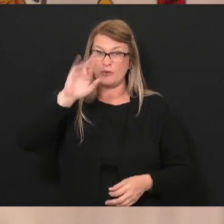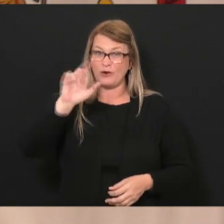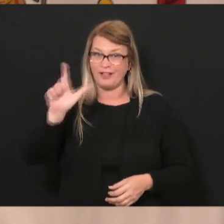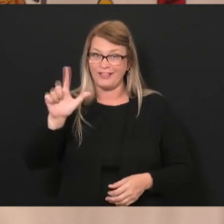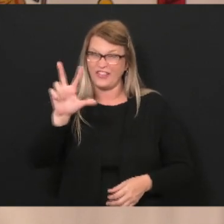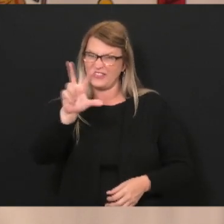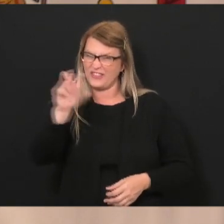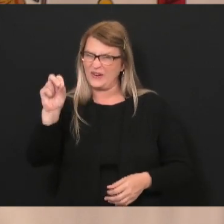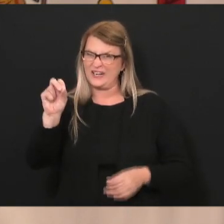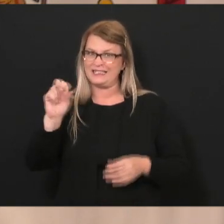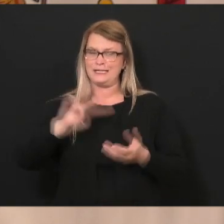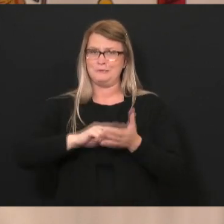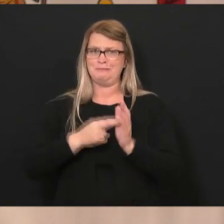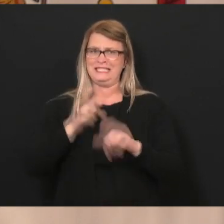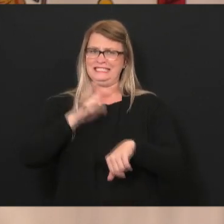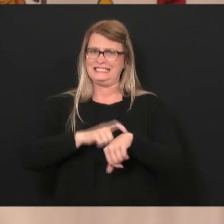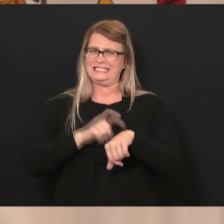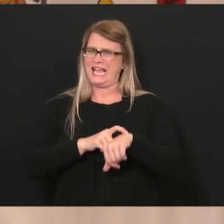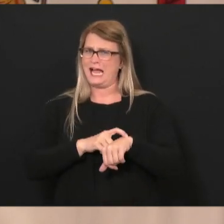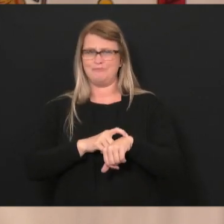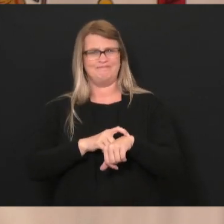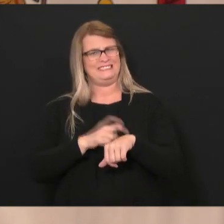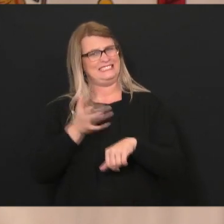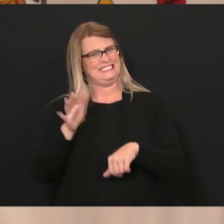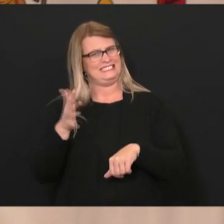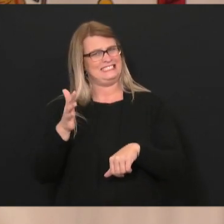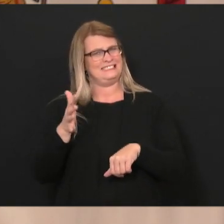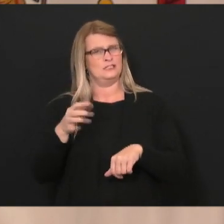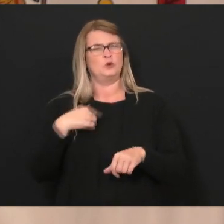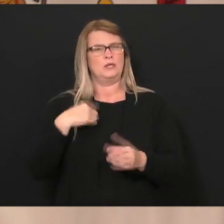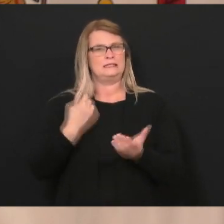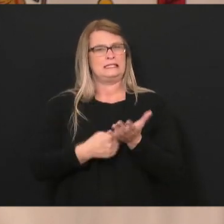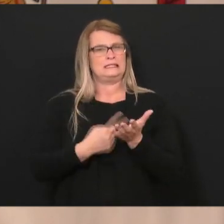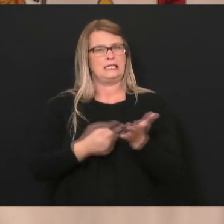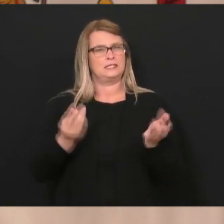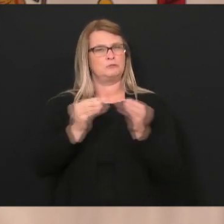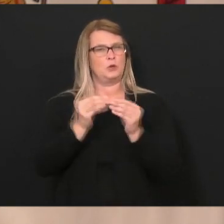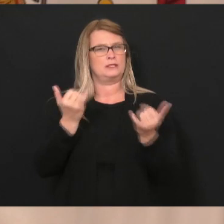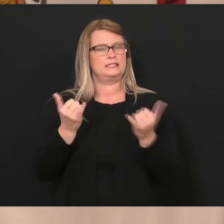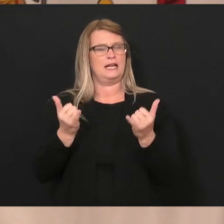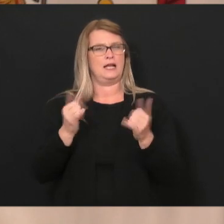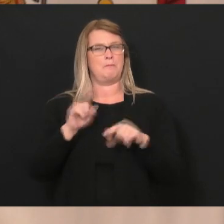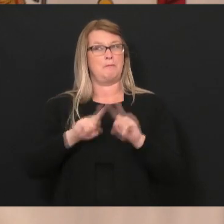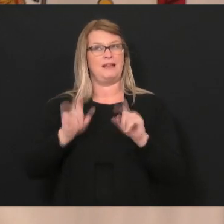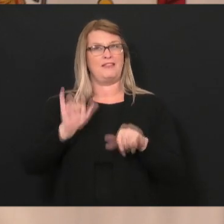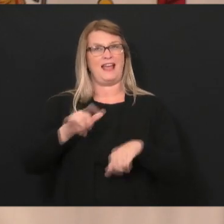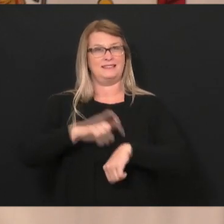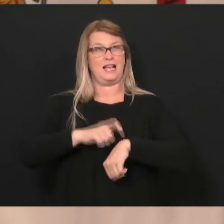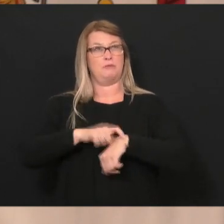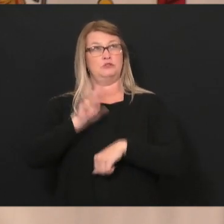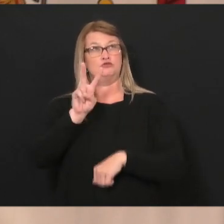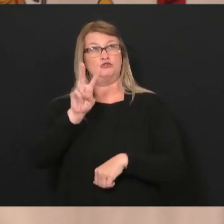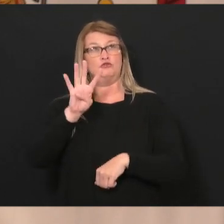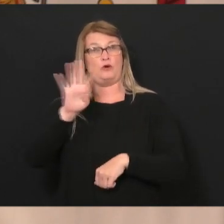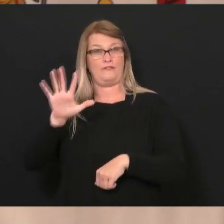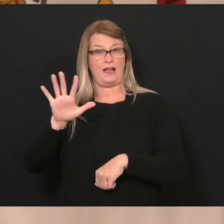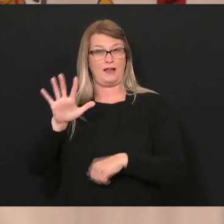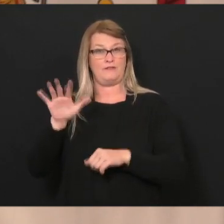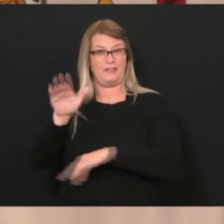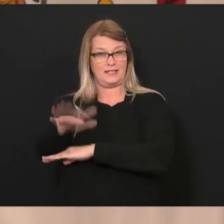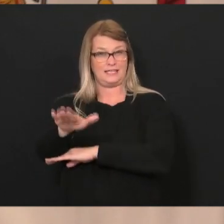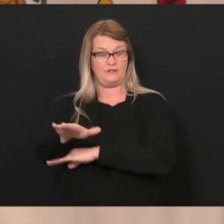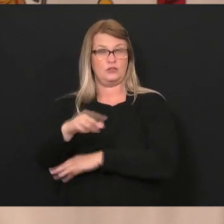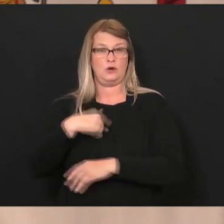have a lot of room, and so we're going to discuss it a whole lot more. But that's a 2:45 meeting that I'm going to right as soon as I get through